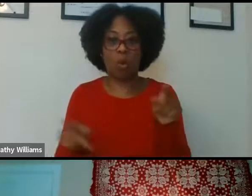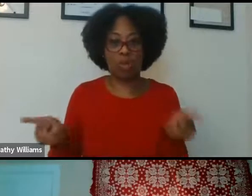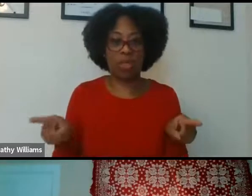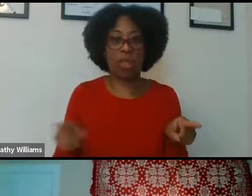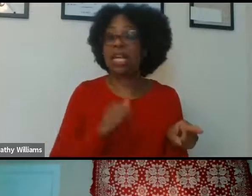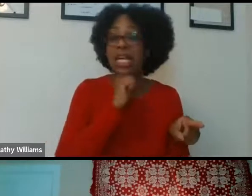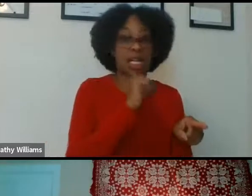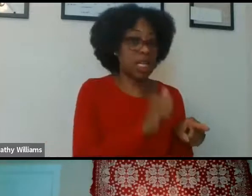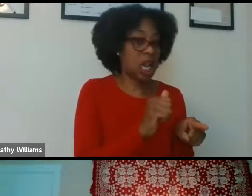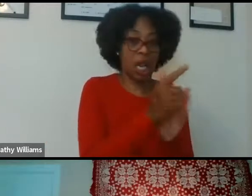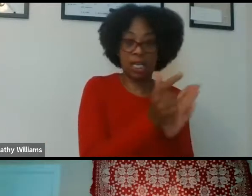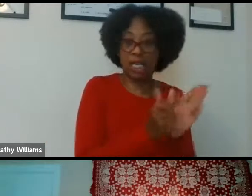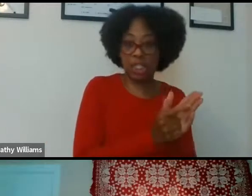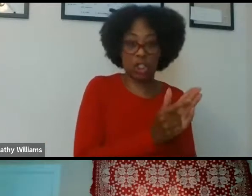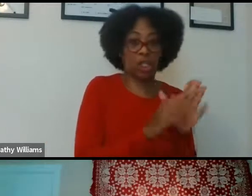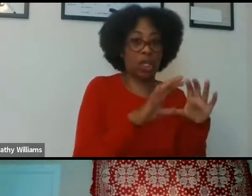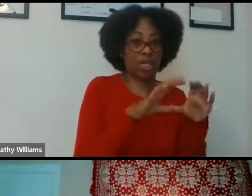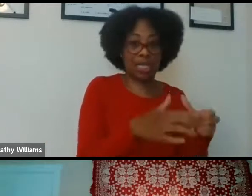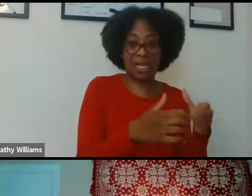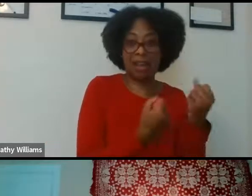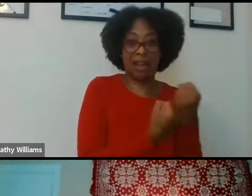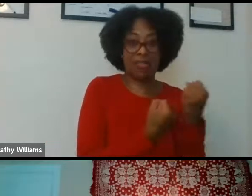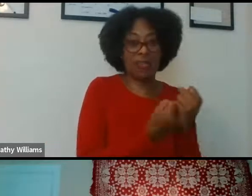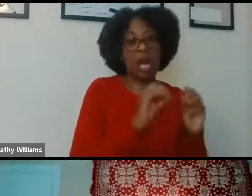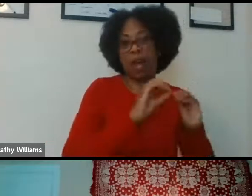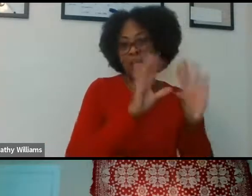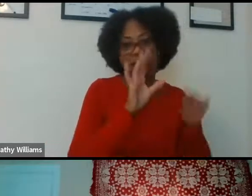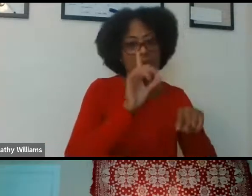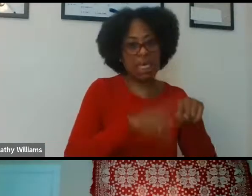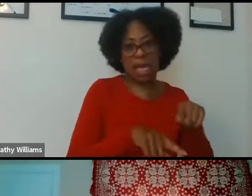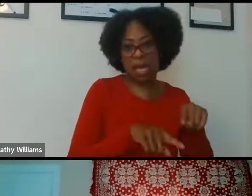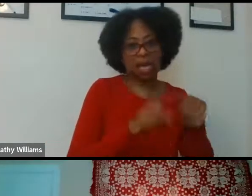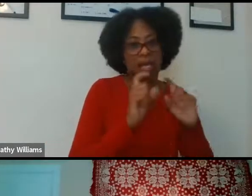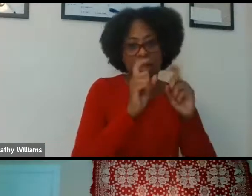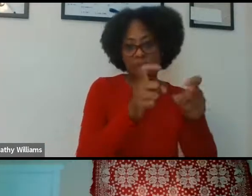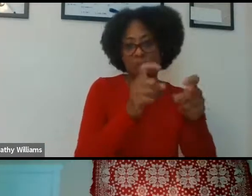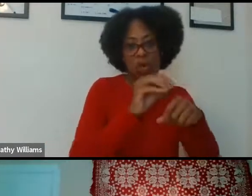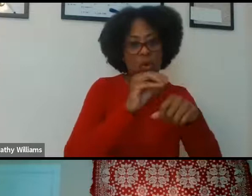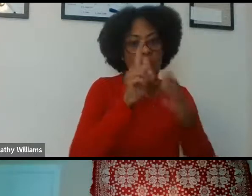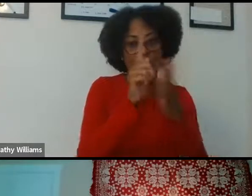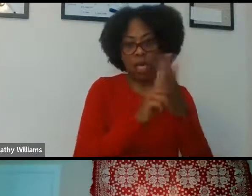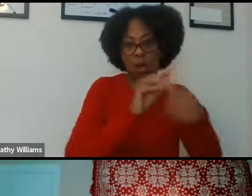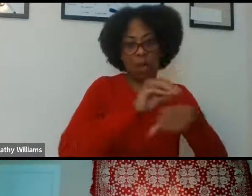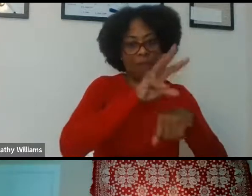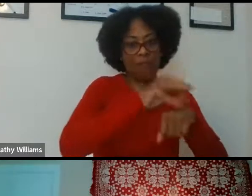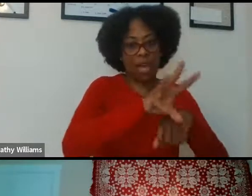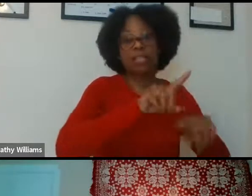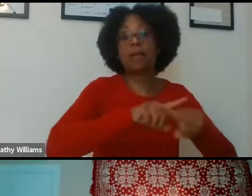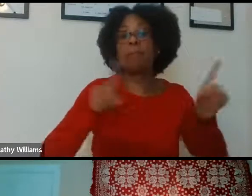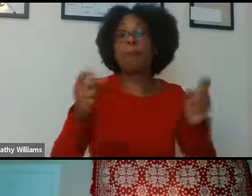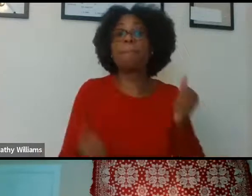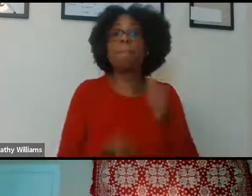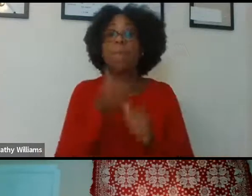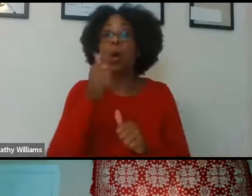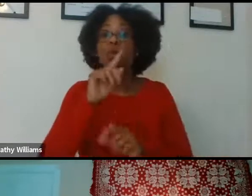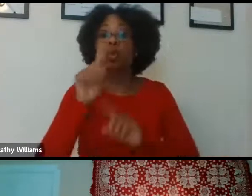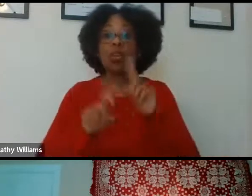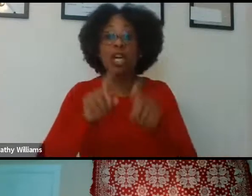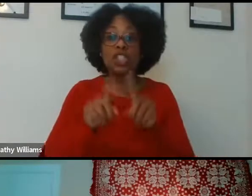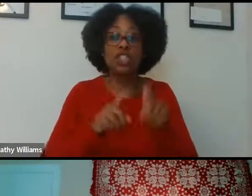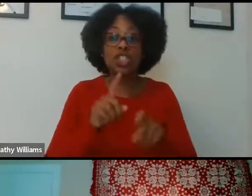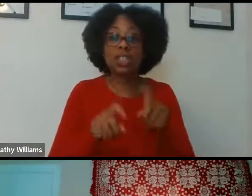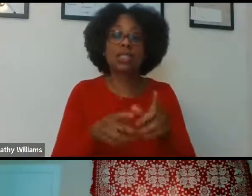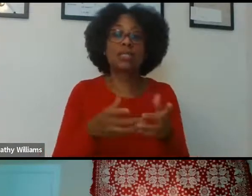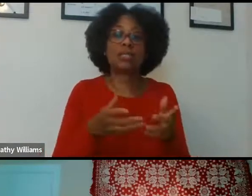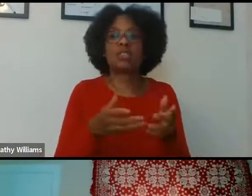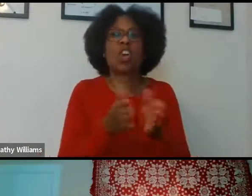non-attorney advocates obviously cannot provide legal advice, but a lot of the questions that are asked are general questions,